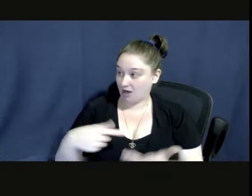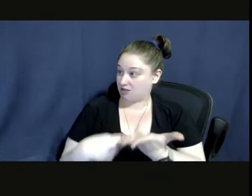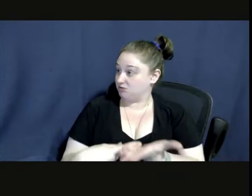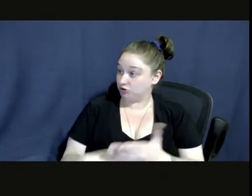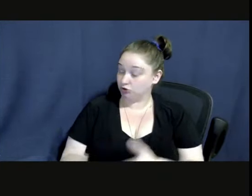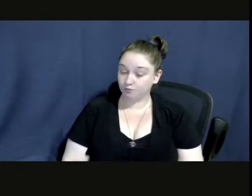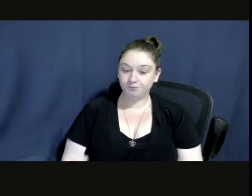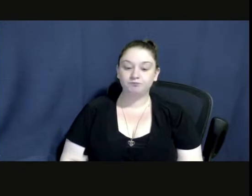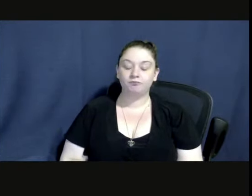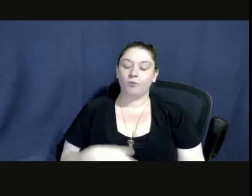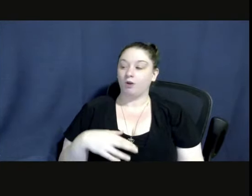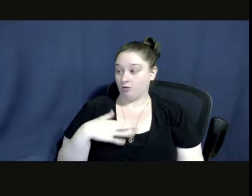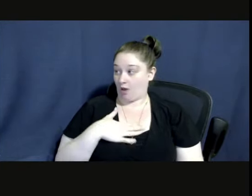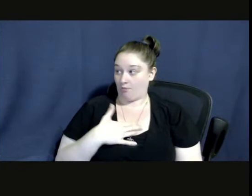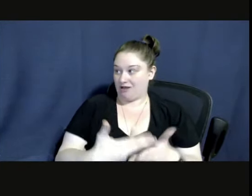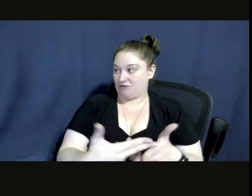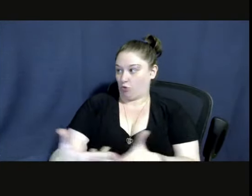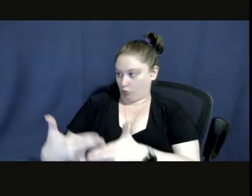Clerk, please call the roll.